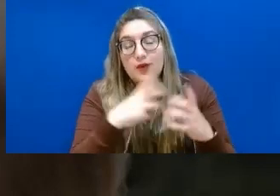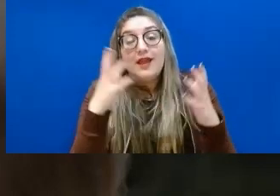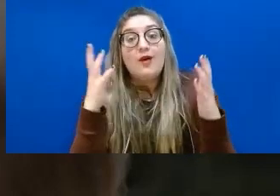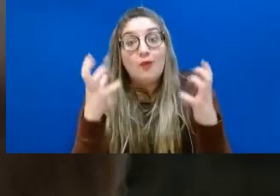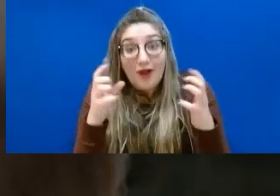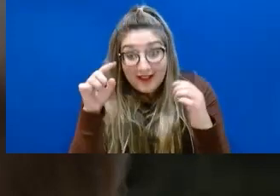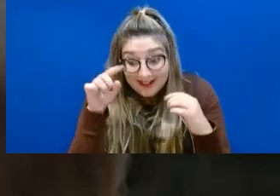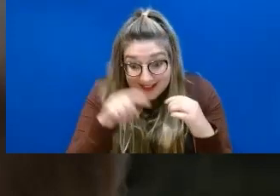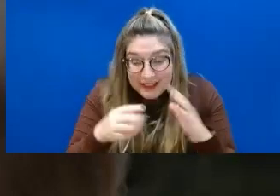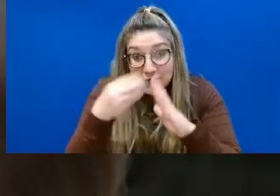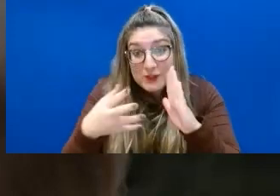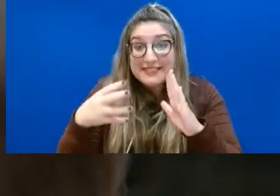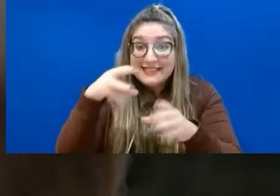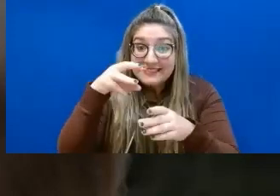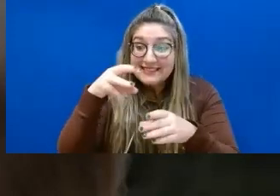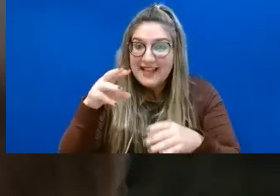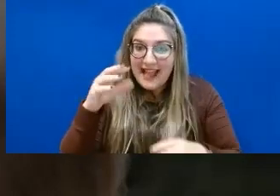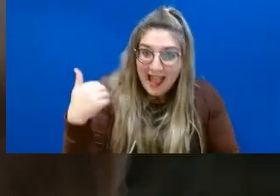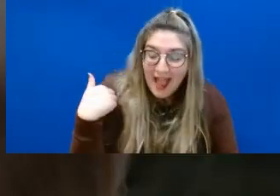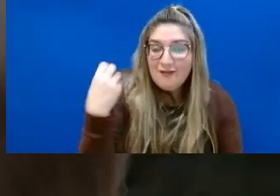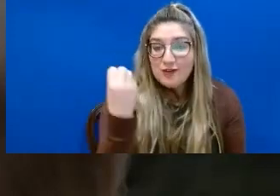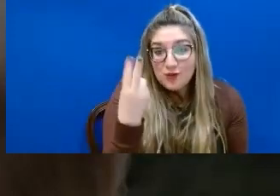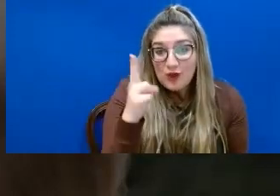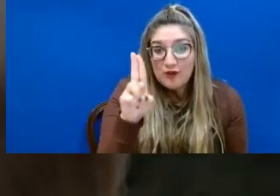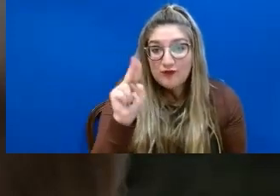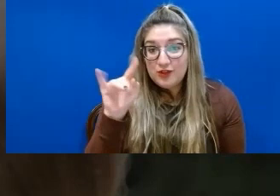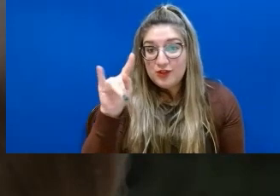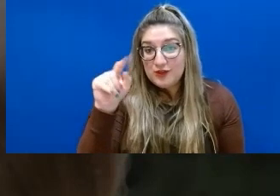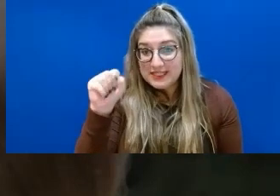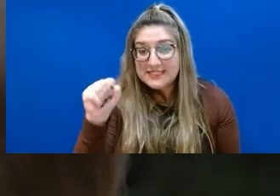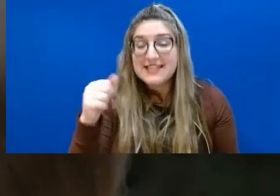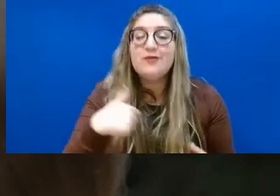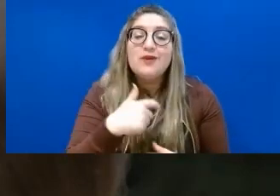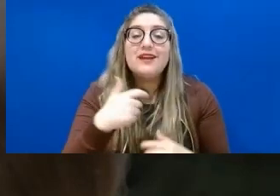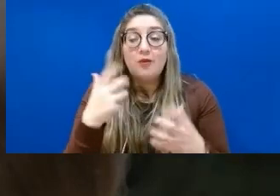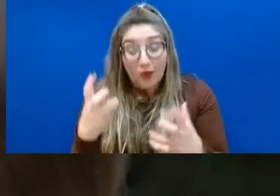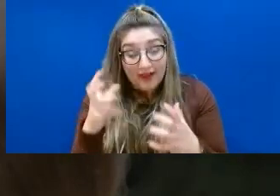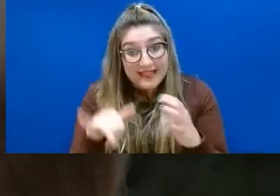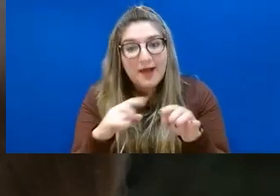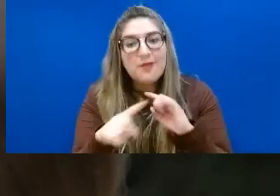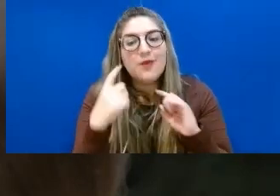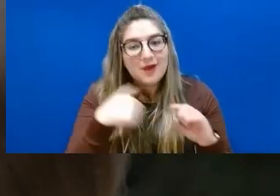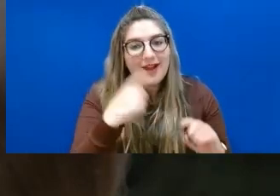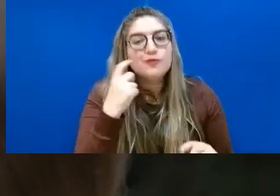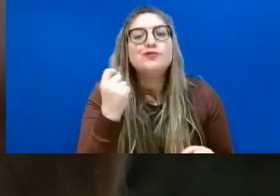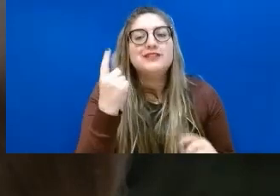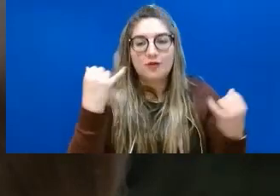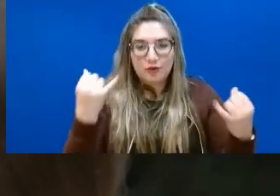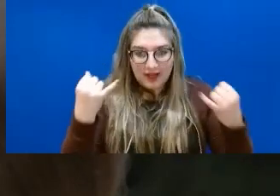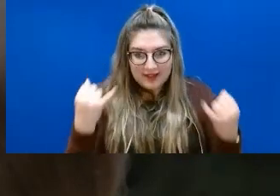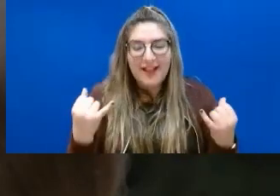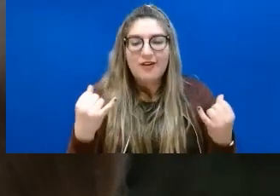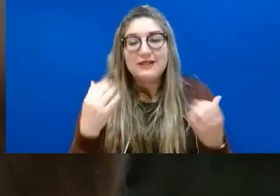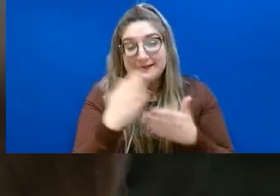we understand. I mean, especially during extreme registration, I had a lot of students that I was just hoping that weren't in the program. They're like, all I can do is 1. Like, my mind can only take